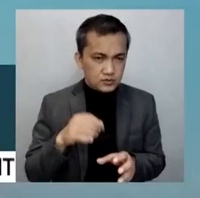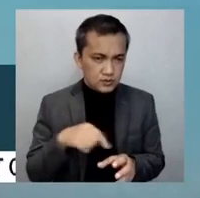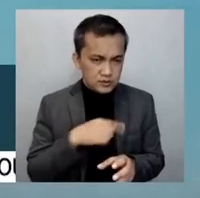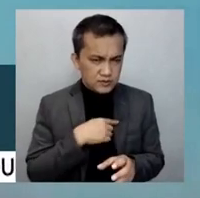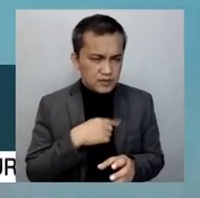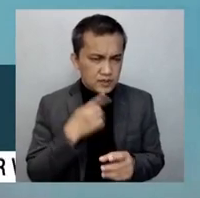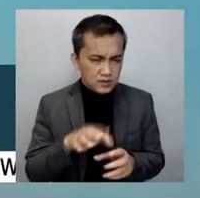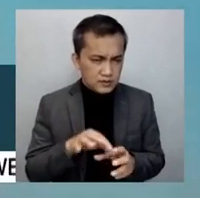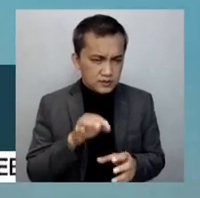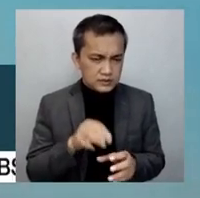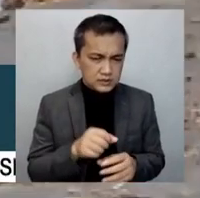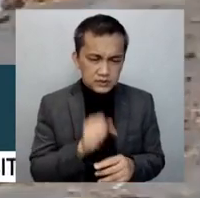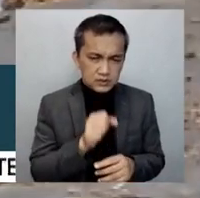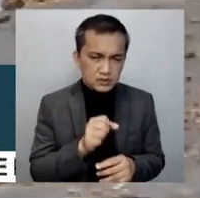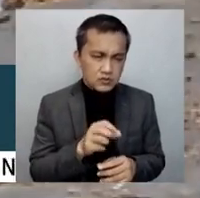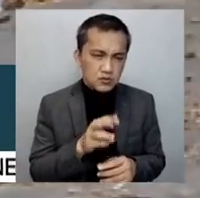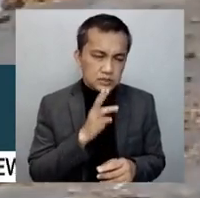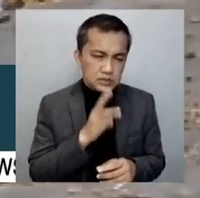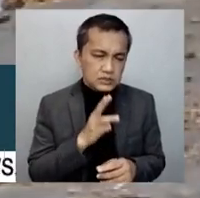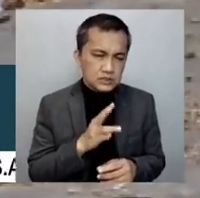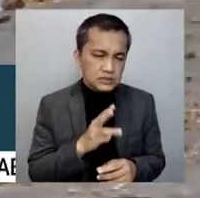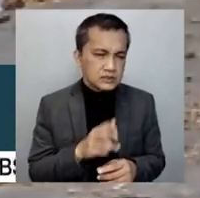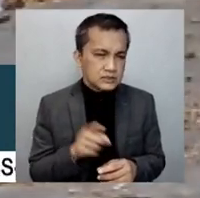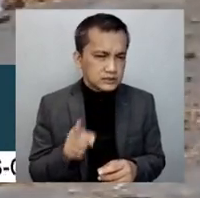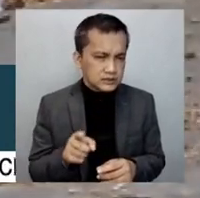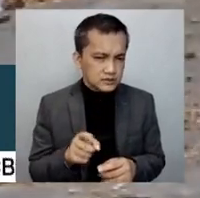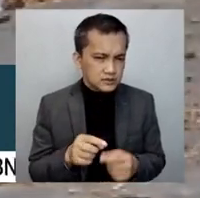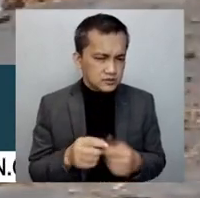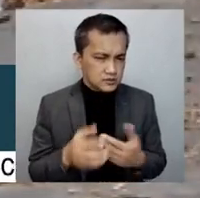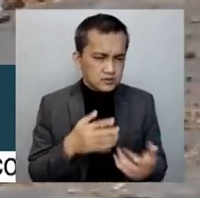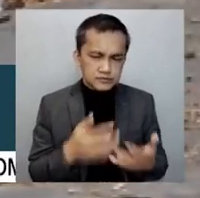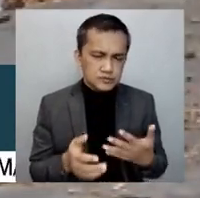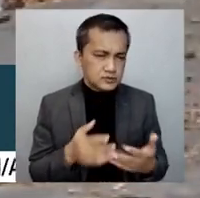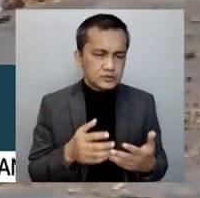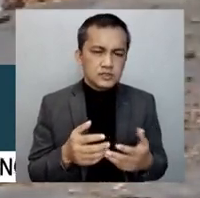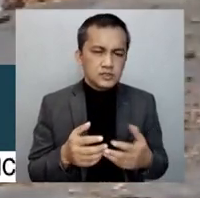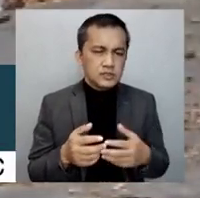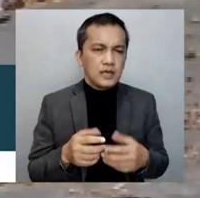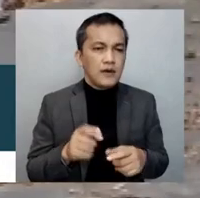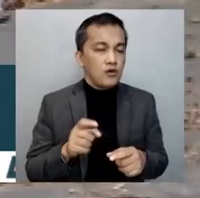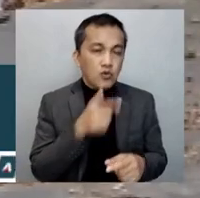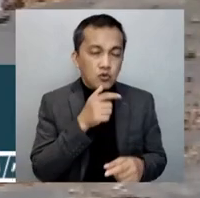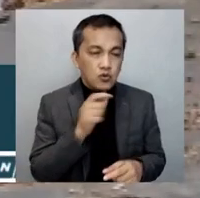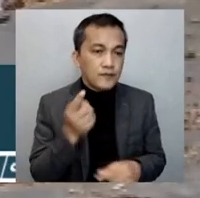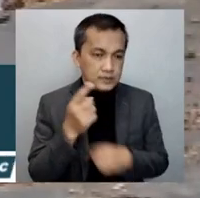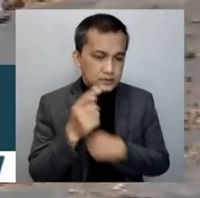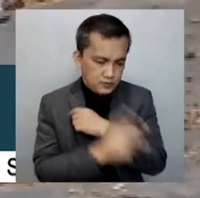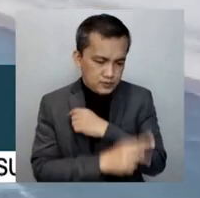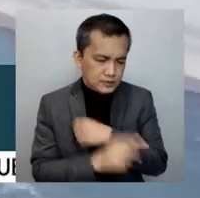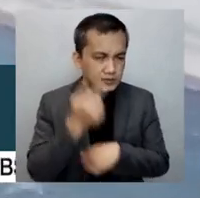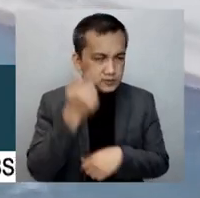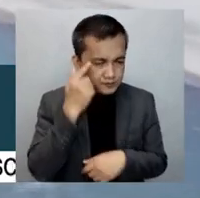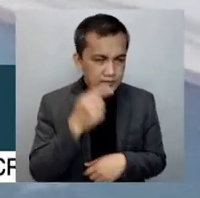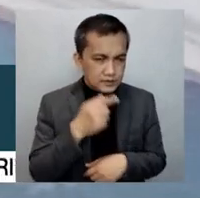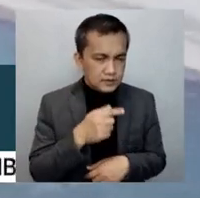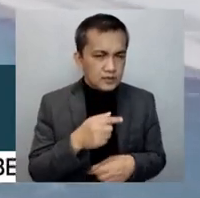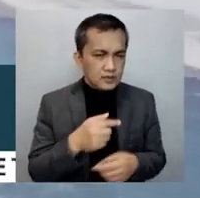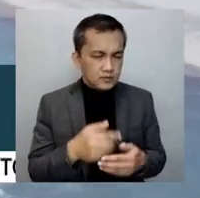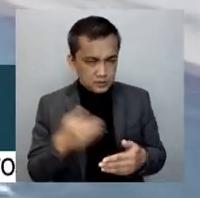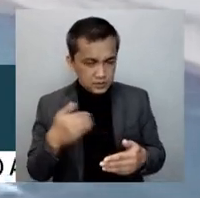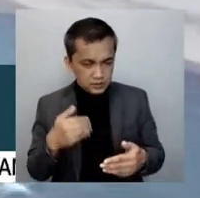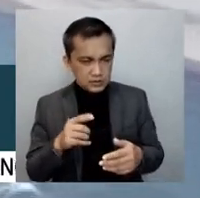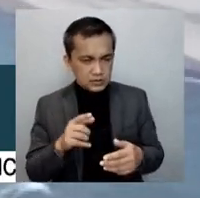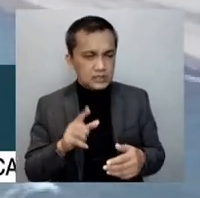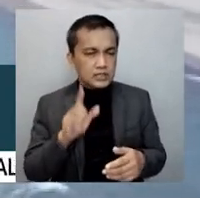in the water source. It was given by the provincial government. Initially, ma'am, I donated it personally, but later on, the provincial